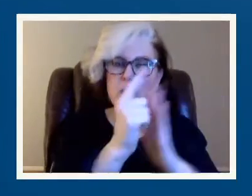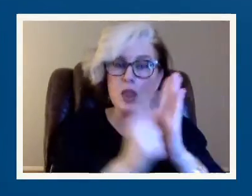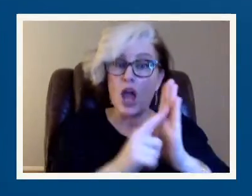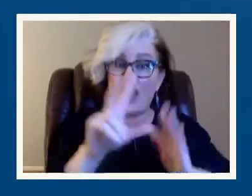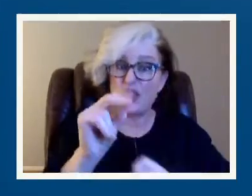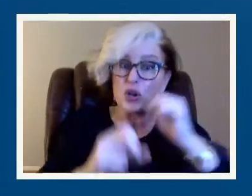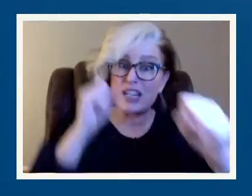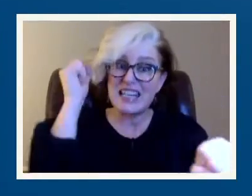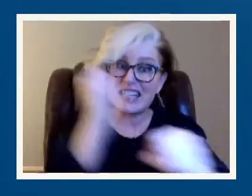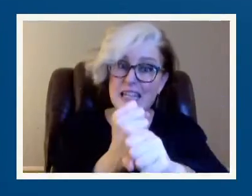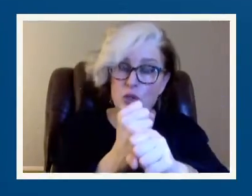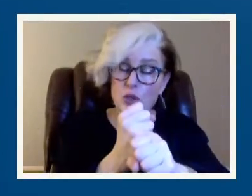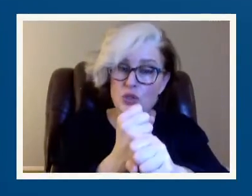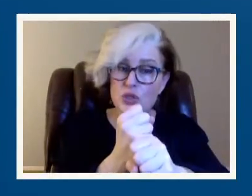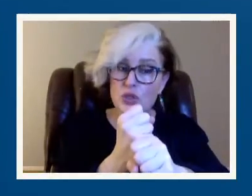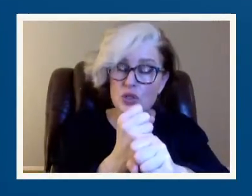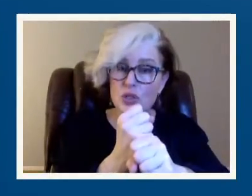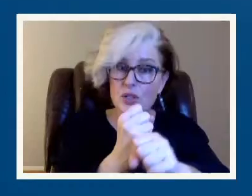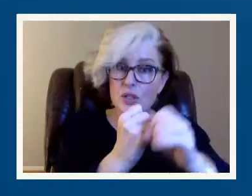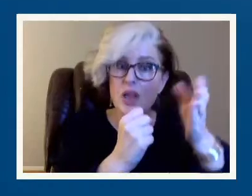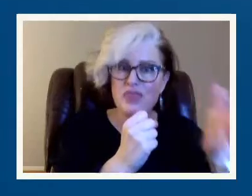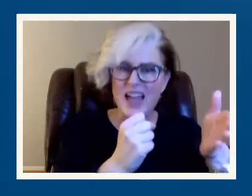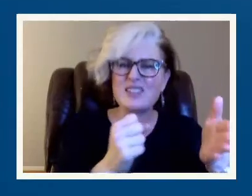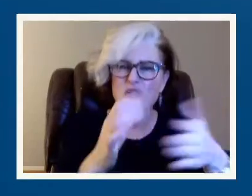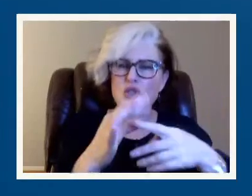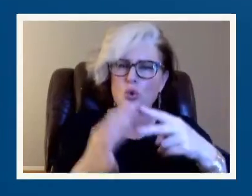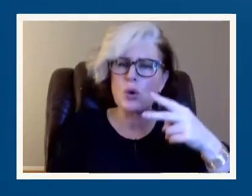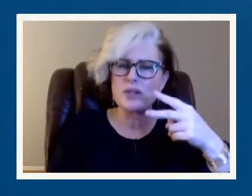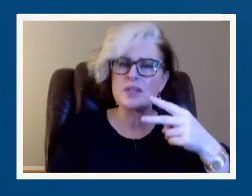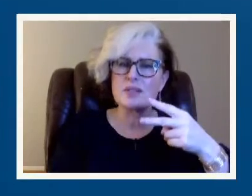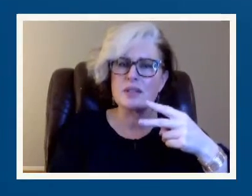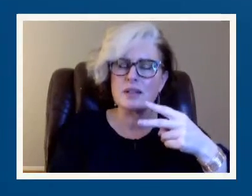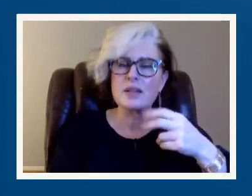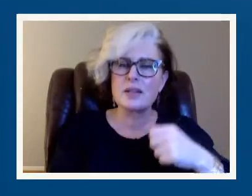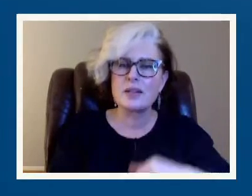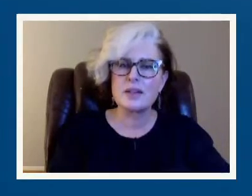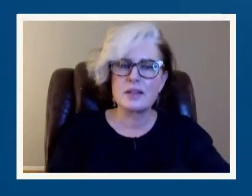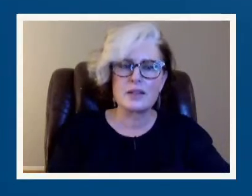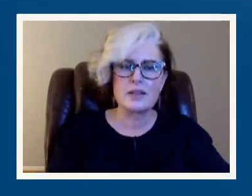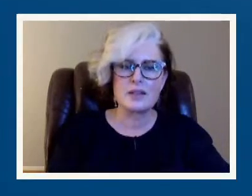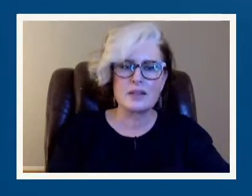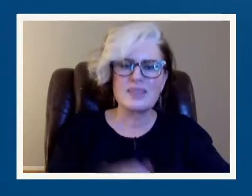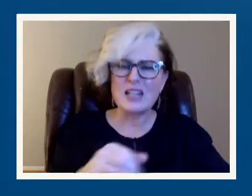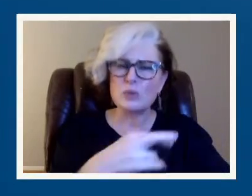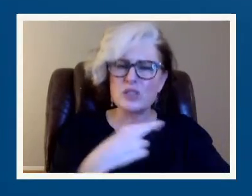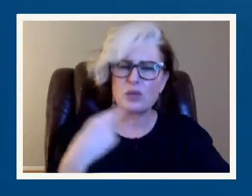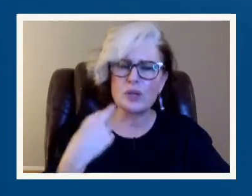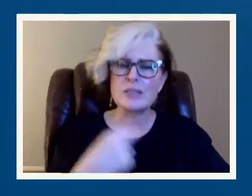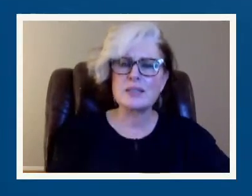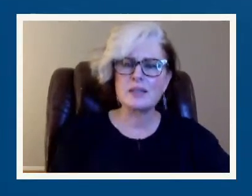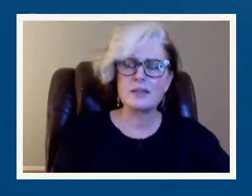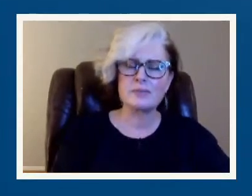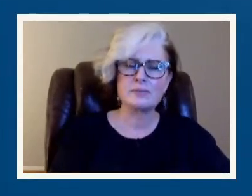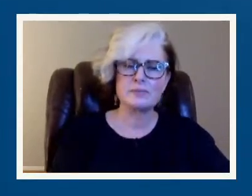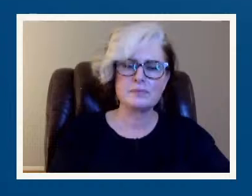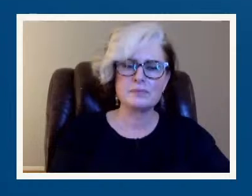years. That's the choice in this election. That's what's at stake right now.